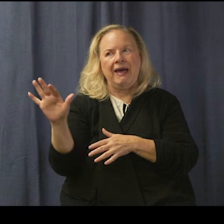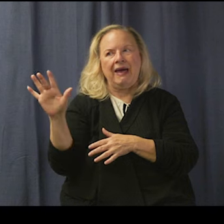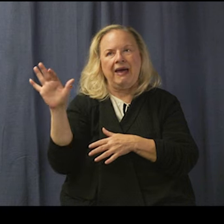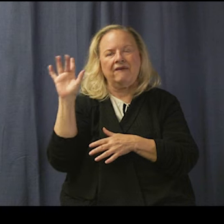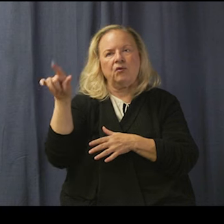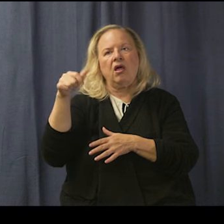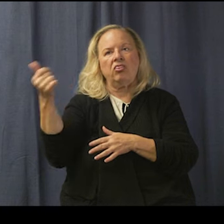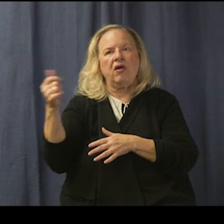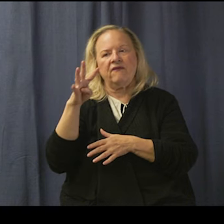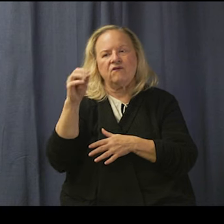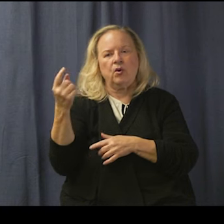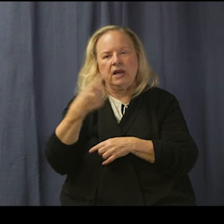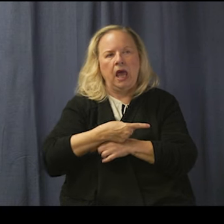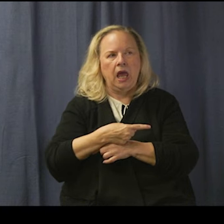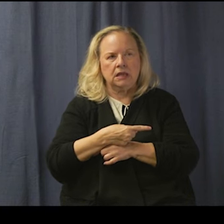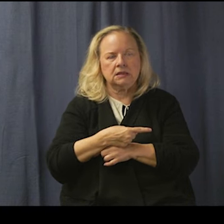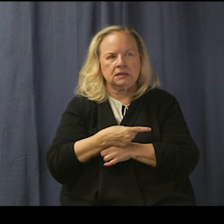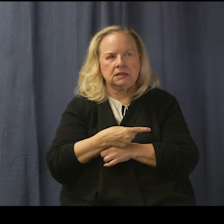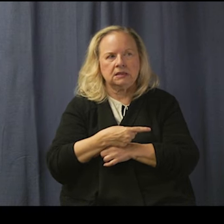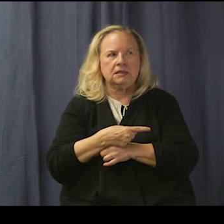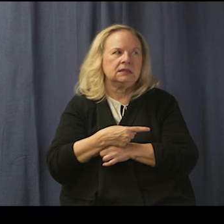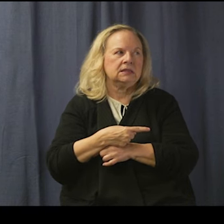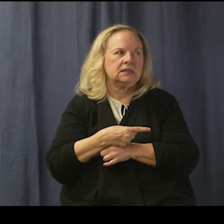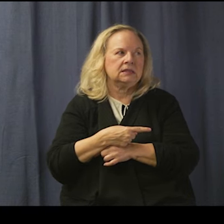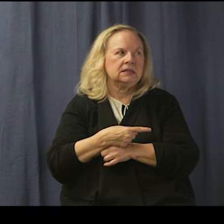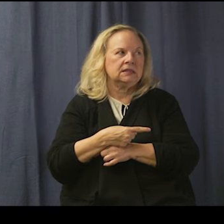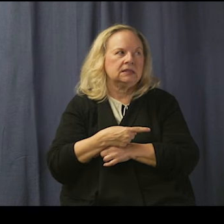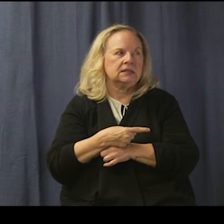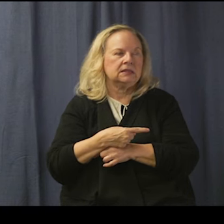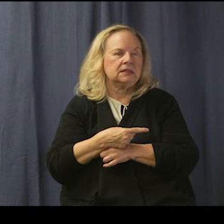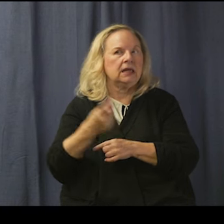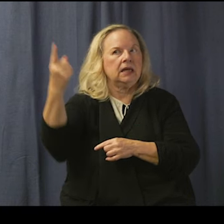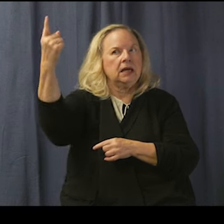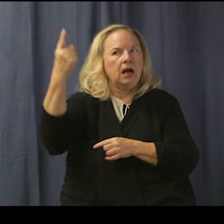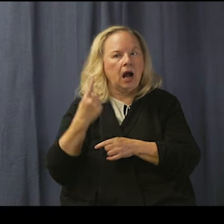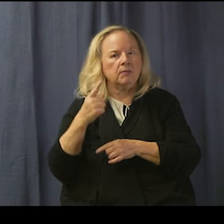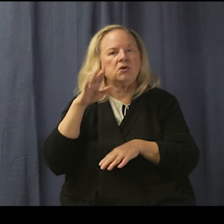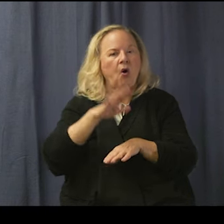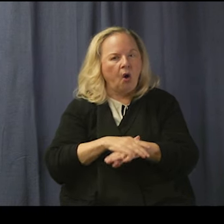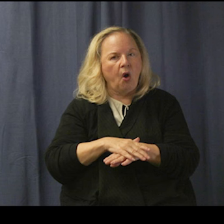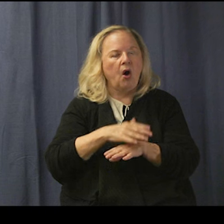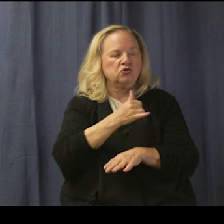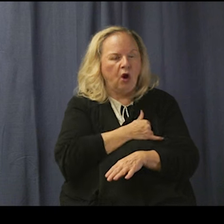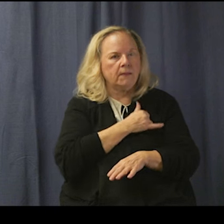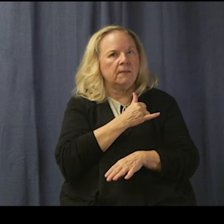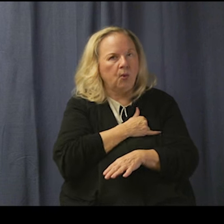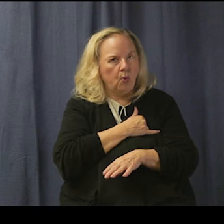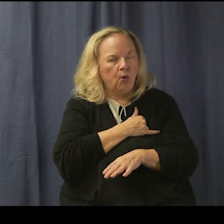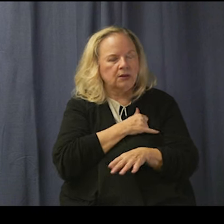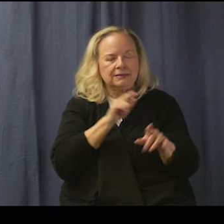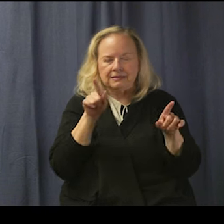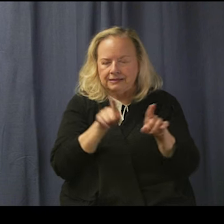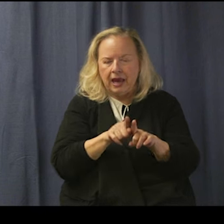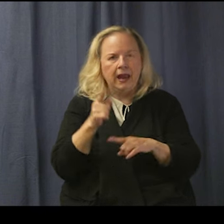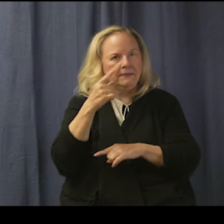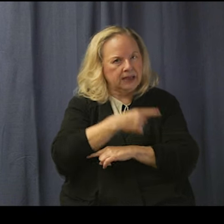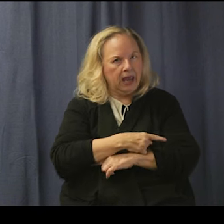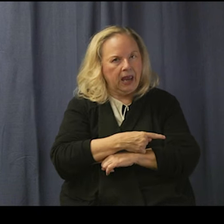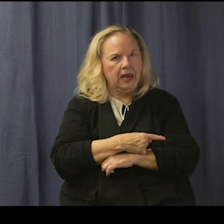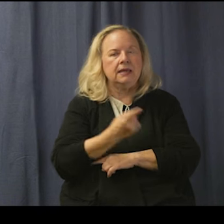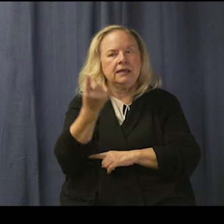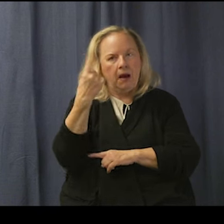for another 40 days, all right? And that's when he comes down on Yom Kippur. On this very day,